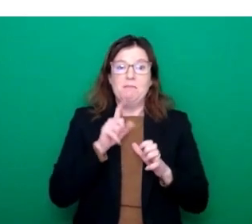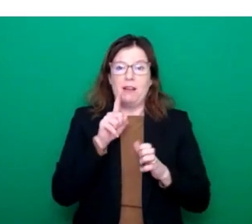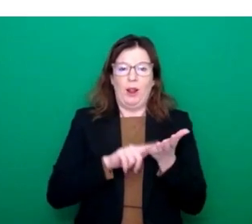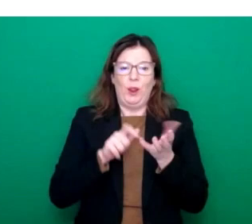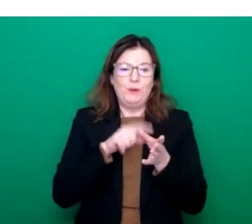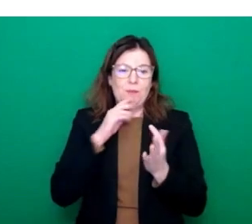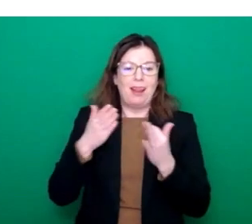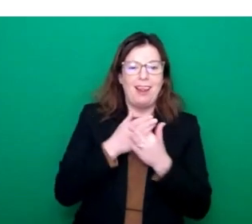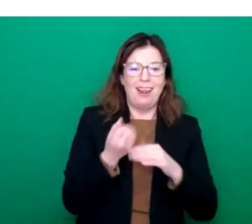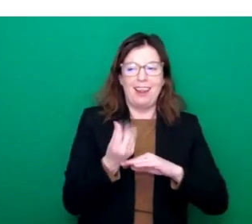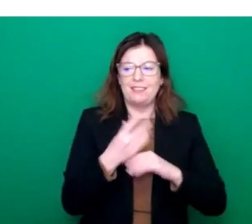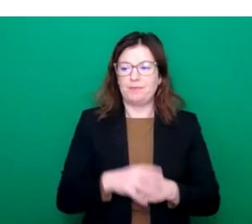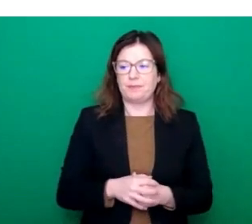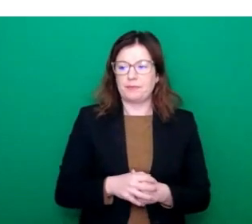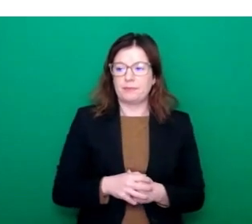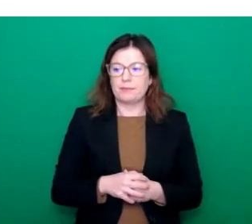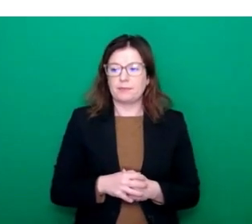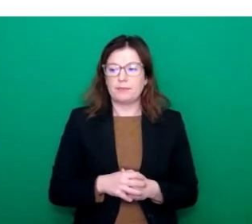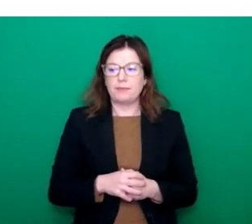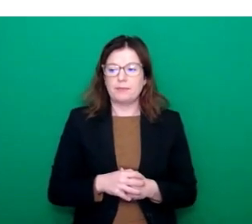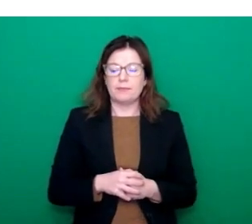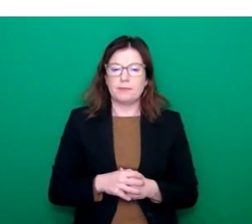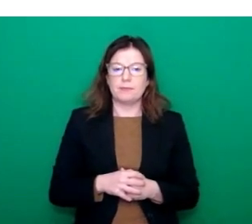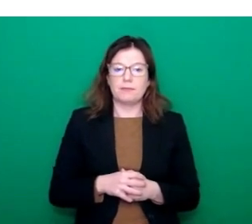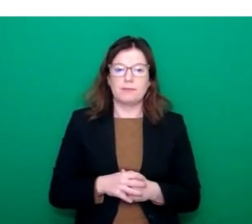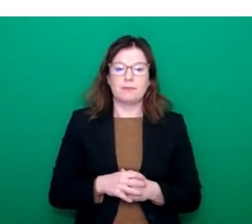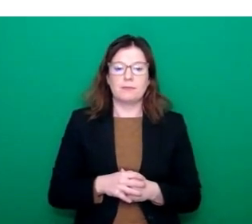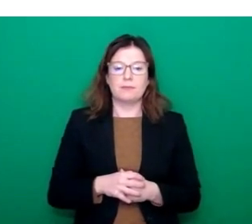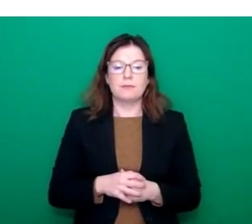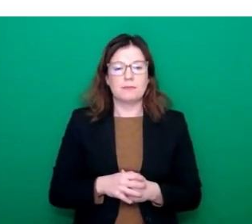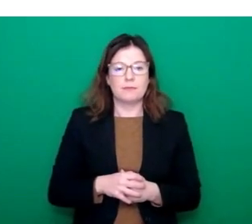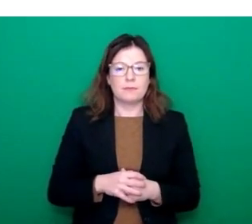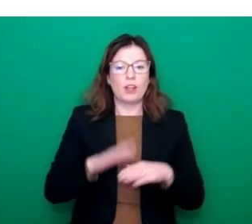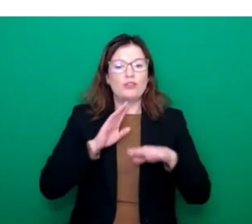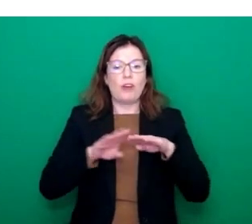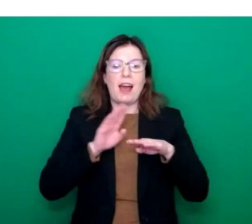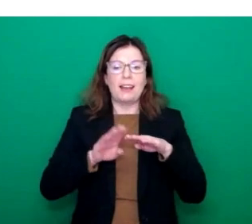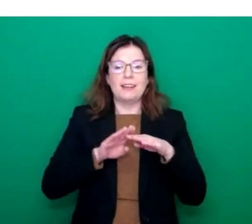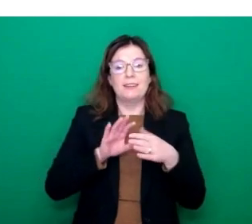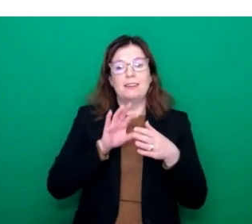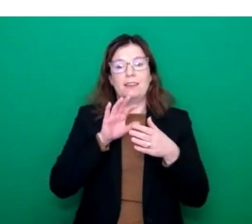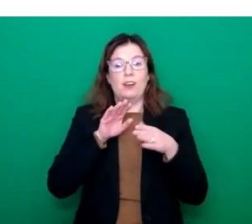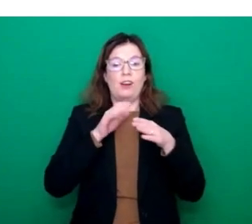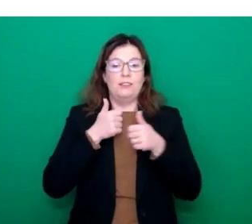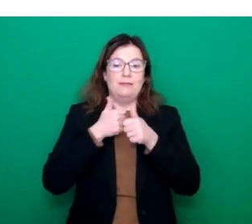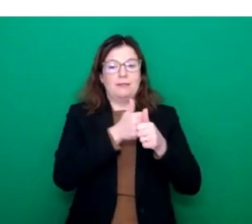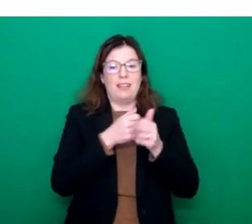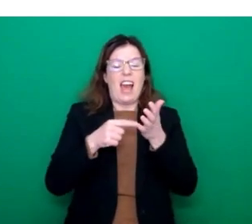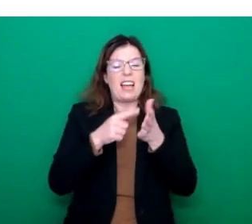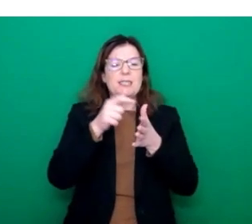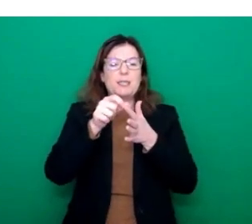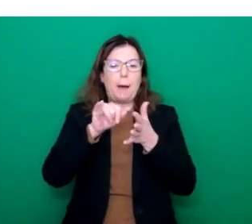a new psychological workforce initiative known as the Trainee Associate Psychological Practitioners, or for short, the TAPS or